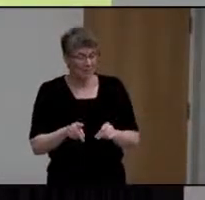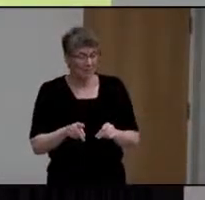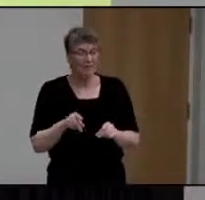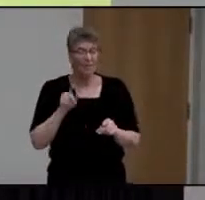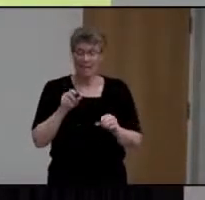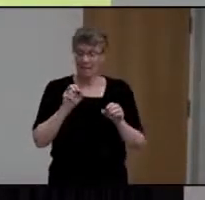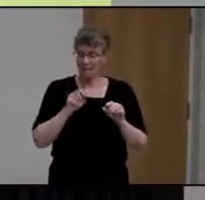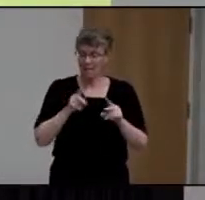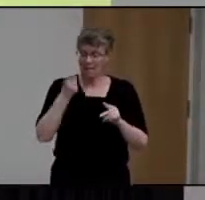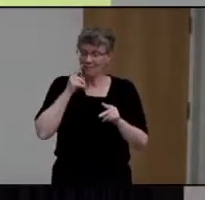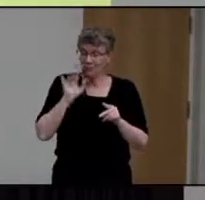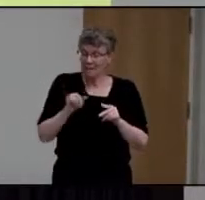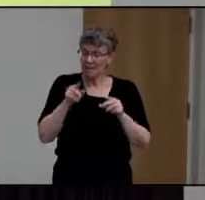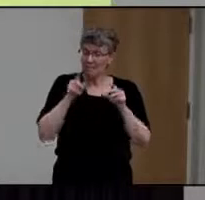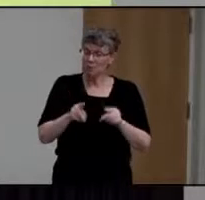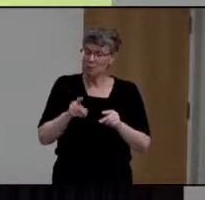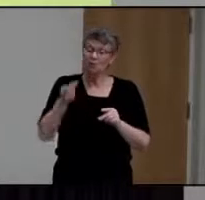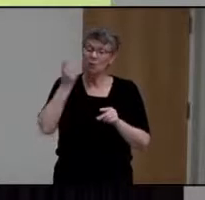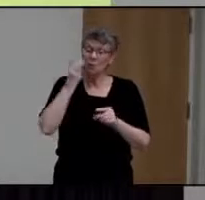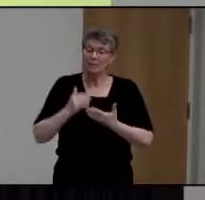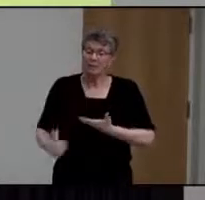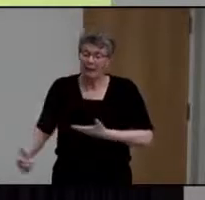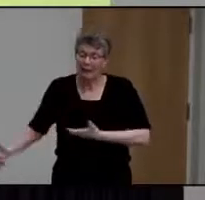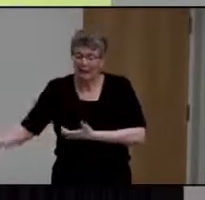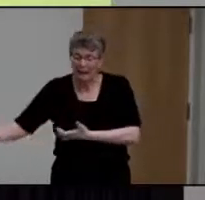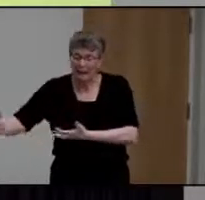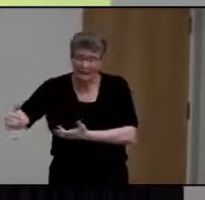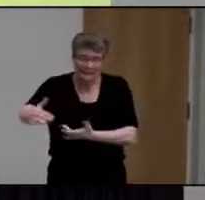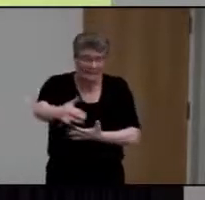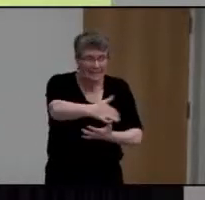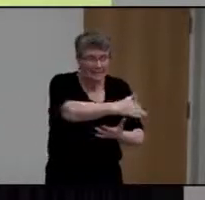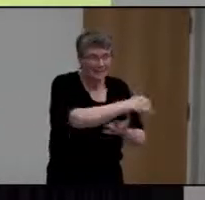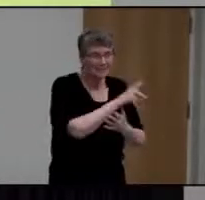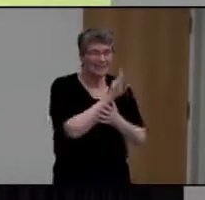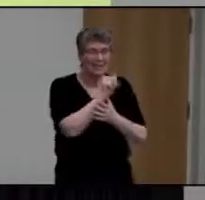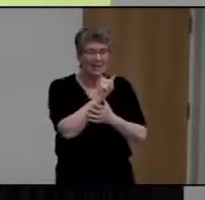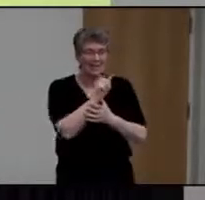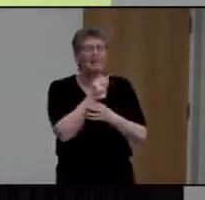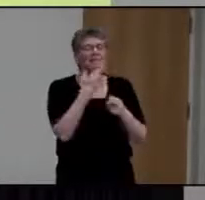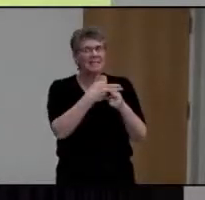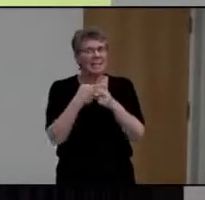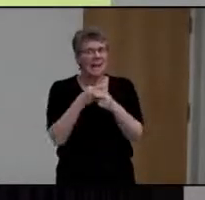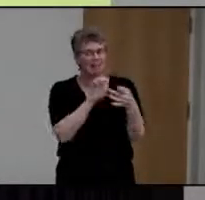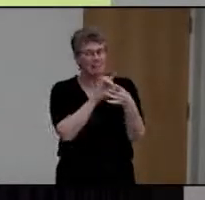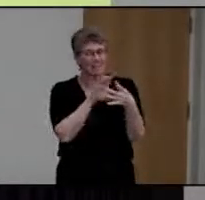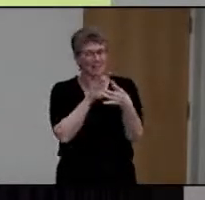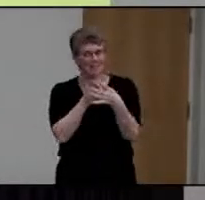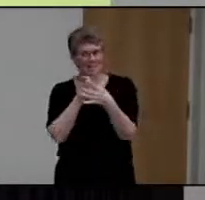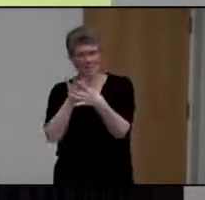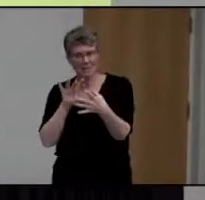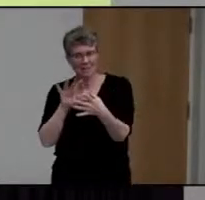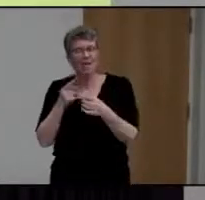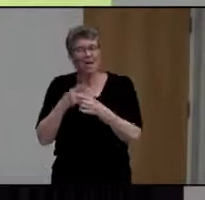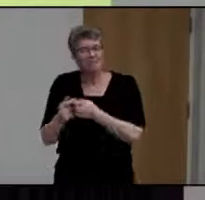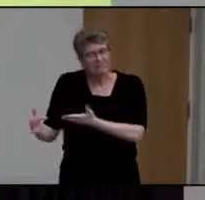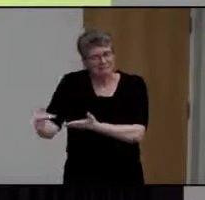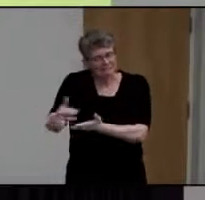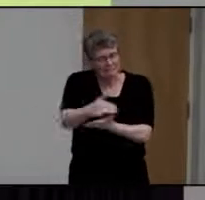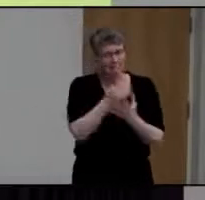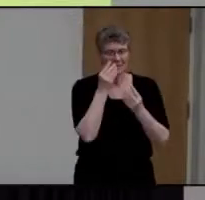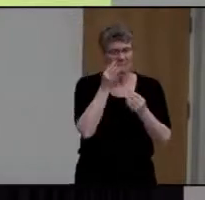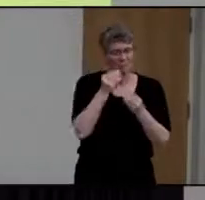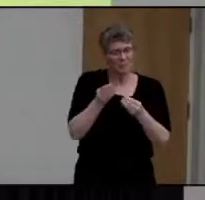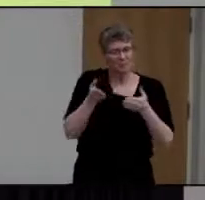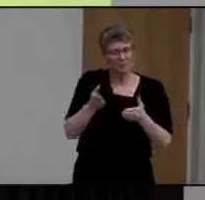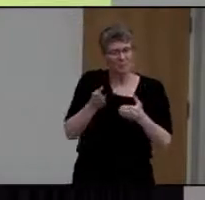whether you're going to have a heart attack? Do you want that or not? And if you do want it, you have to speak up and talk to your politicians, because right now in